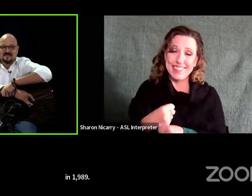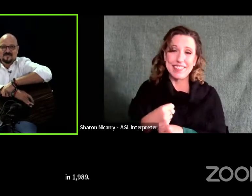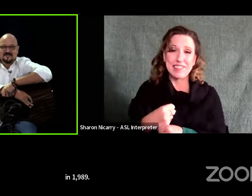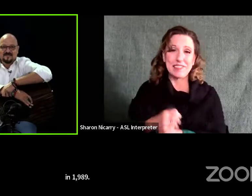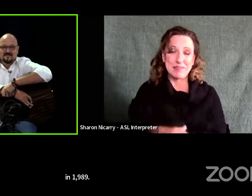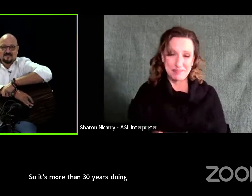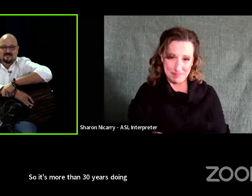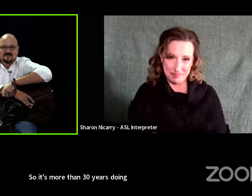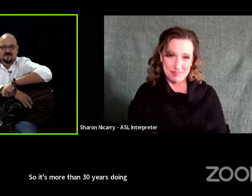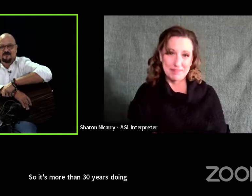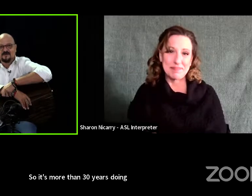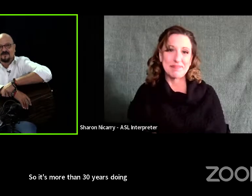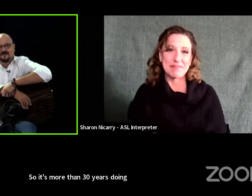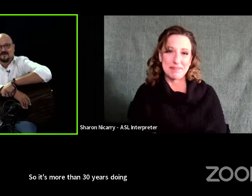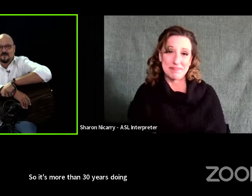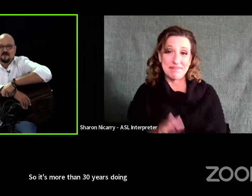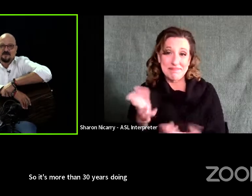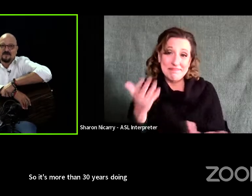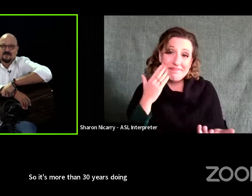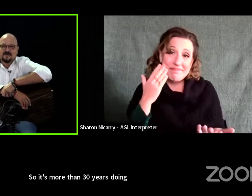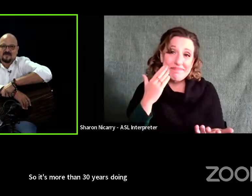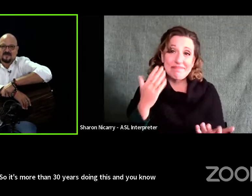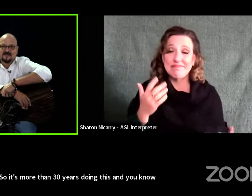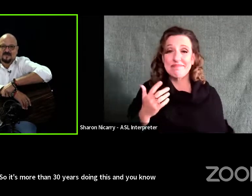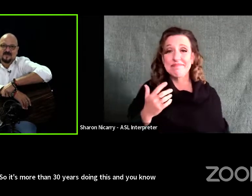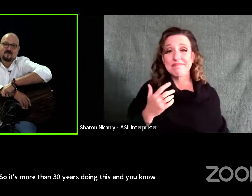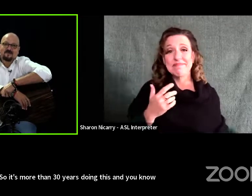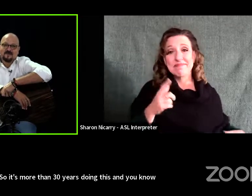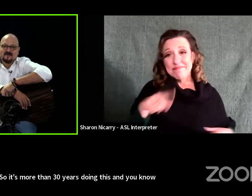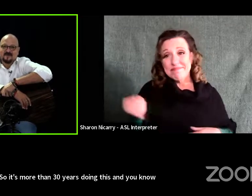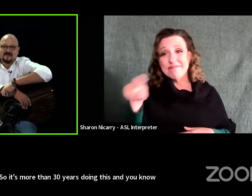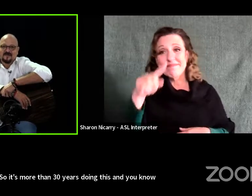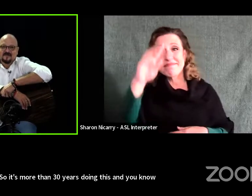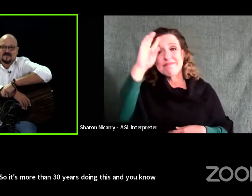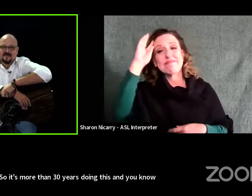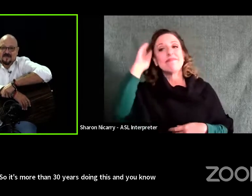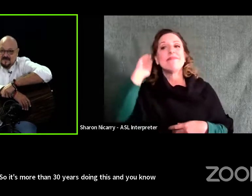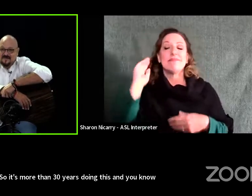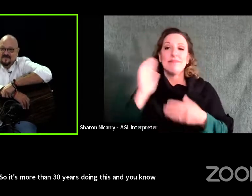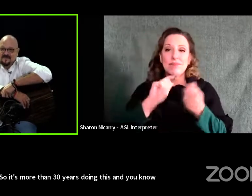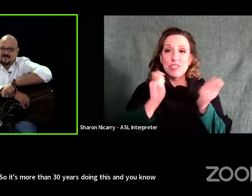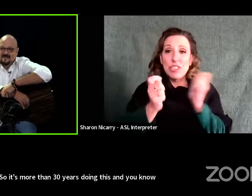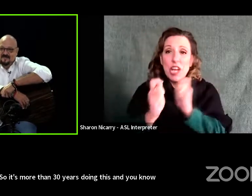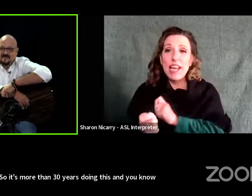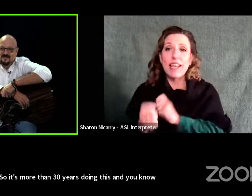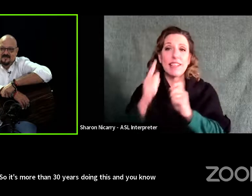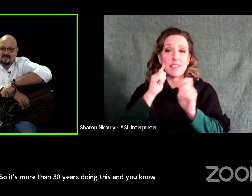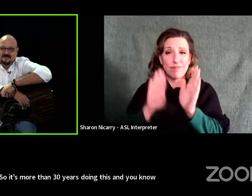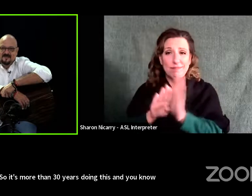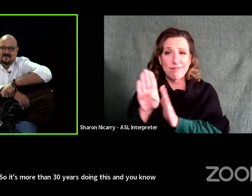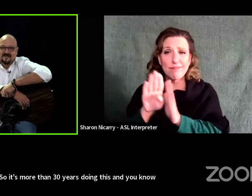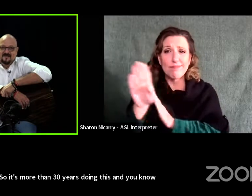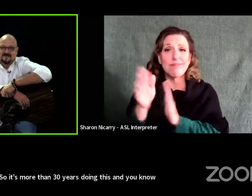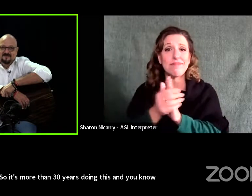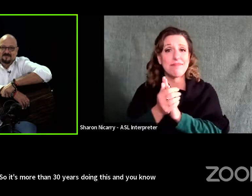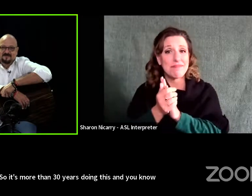this, and you know, evolving and developing the skills that